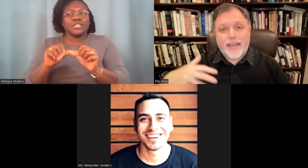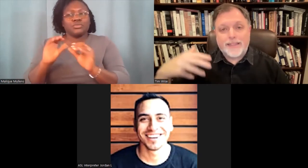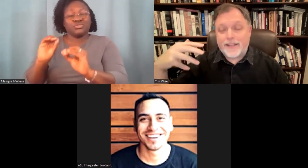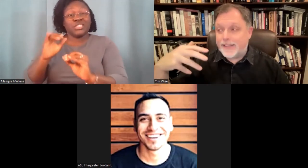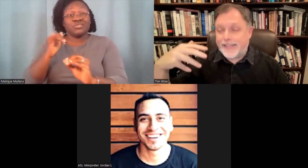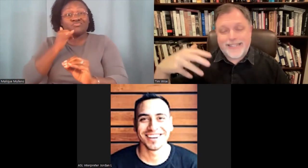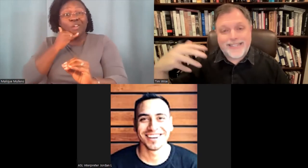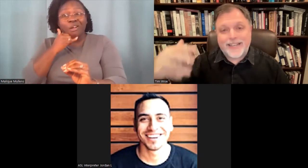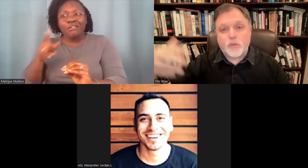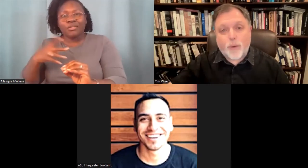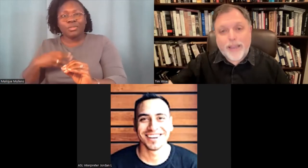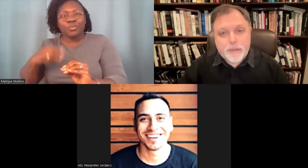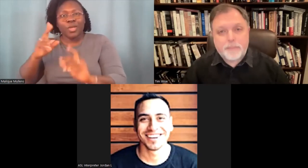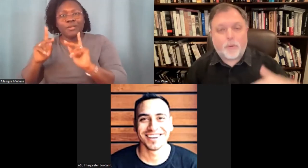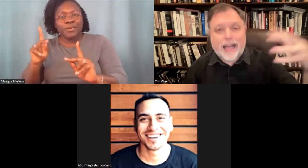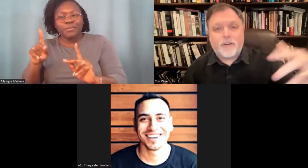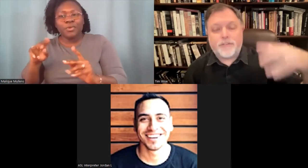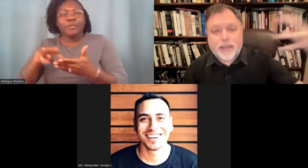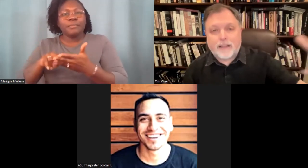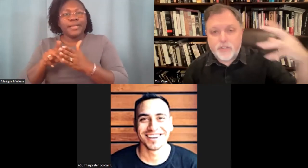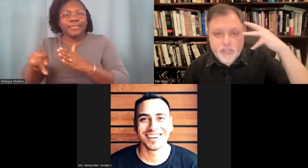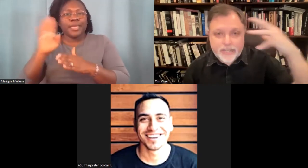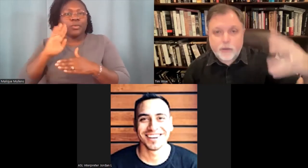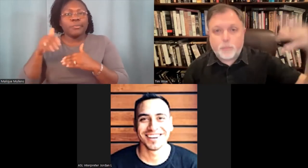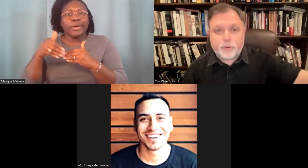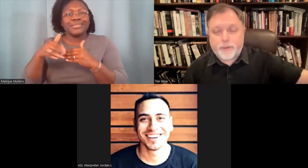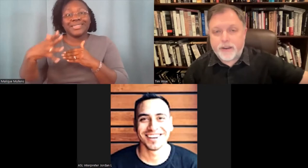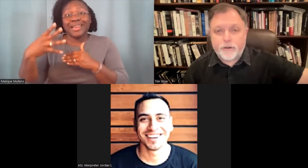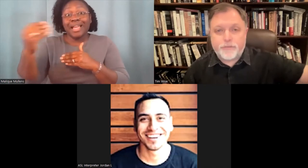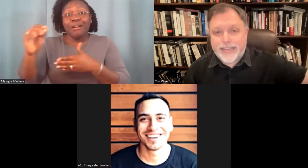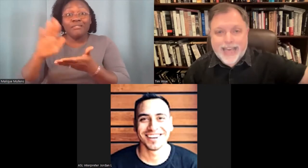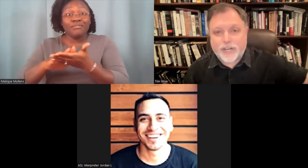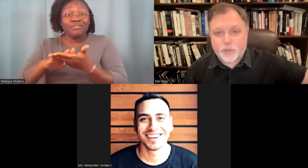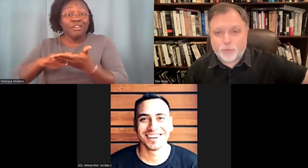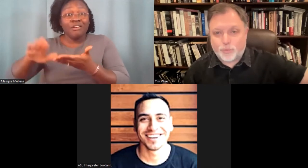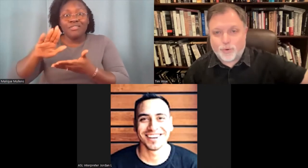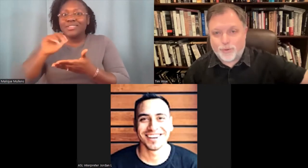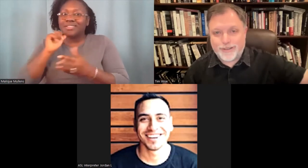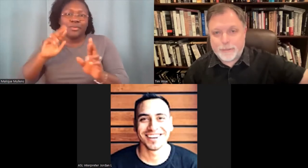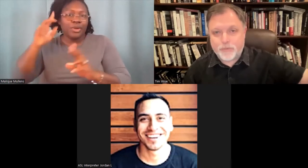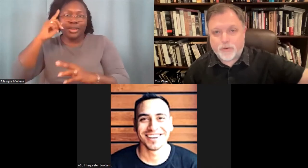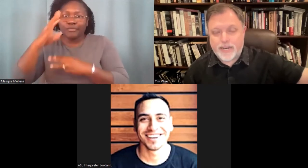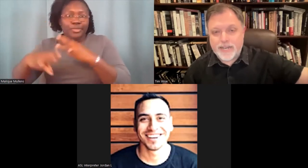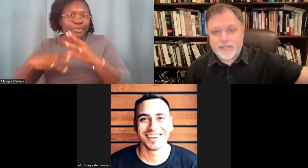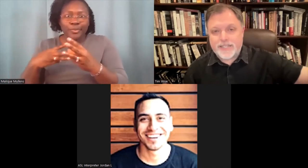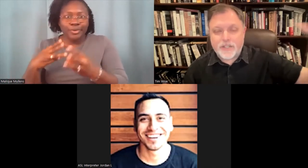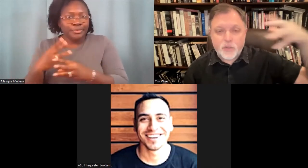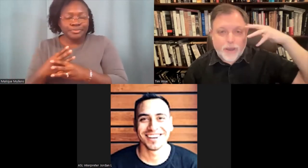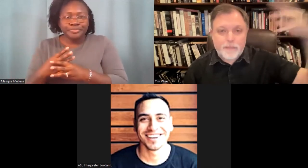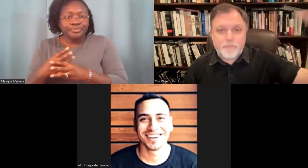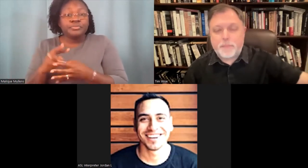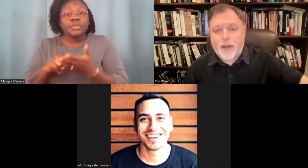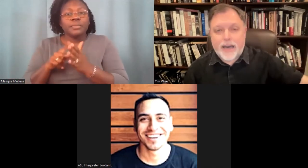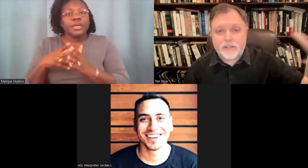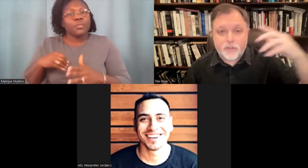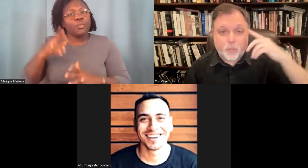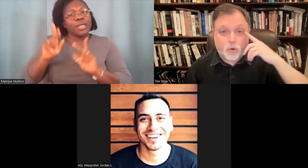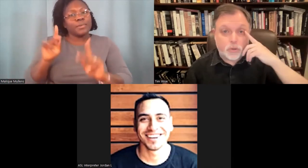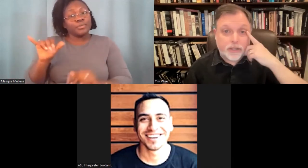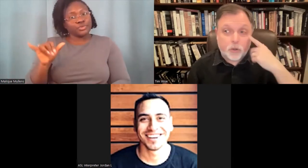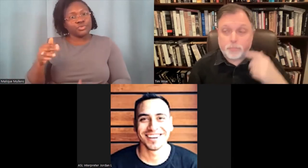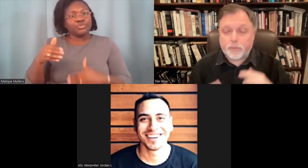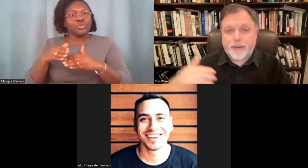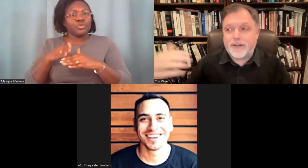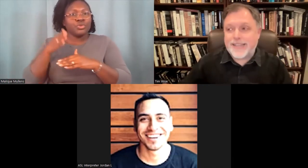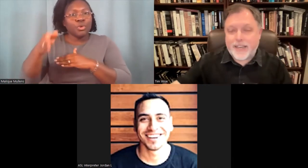a way that sends white people out of colleges ill-prepared for the actual world. Right? That sends white people out into the